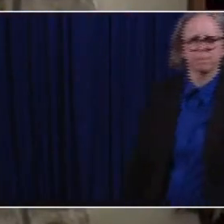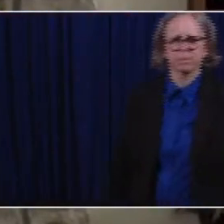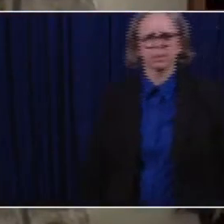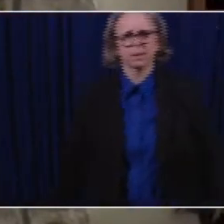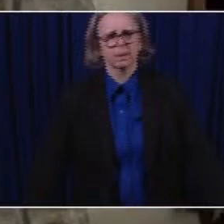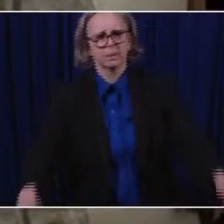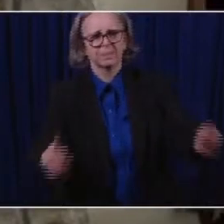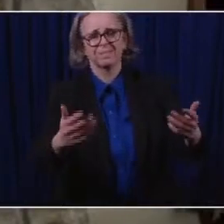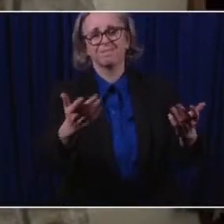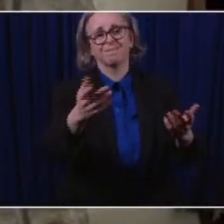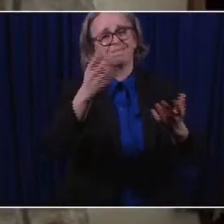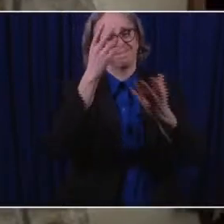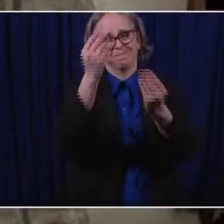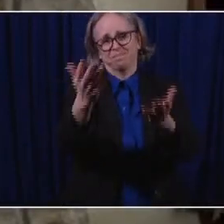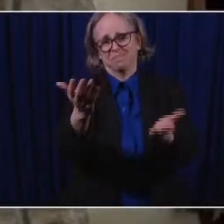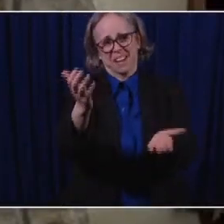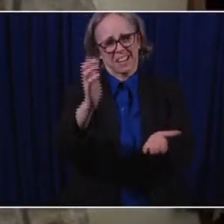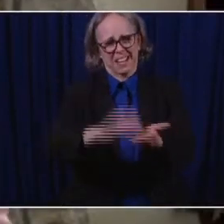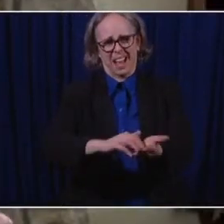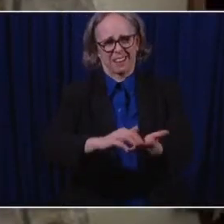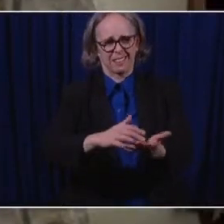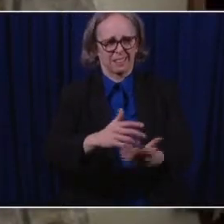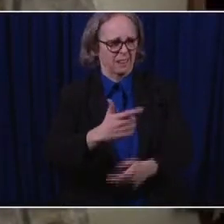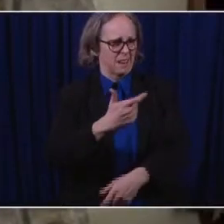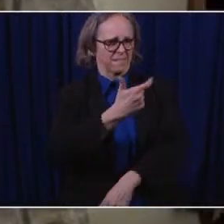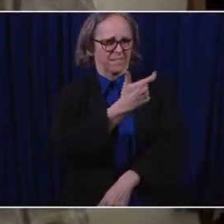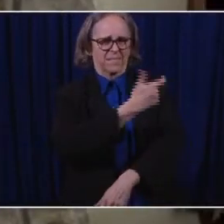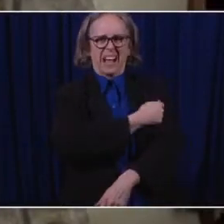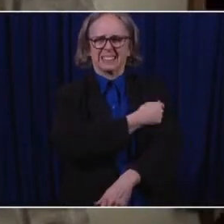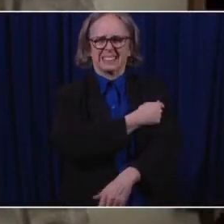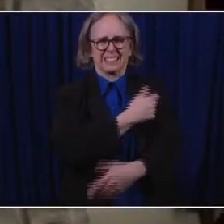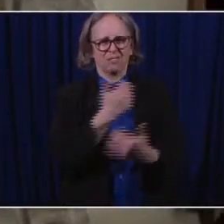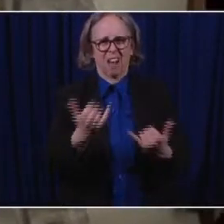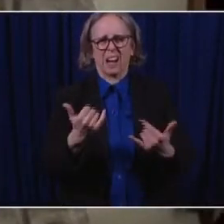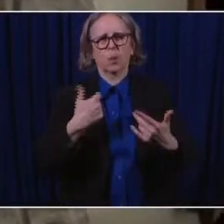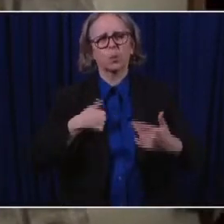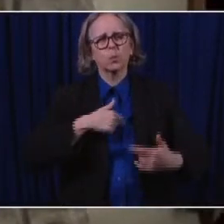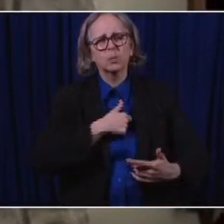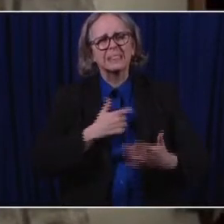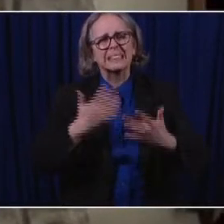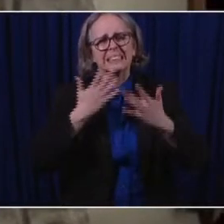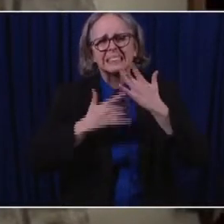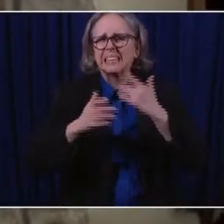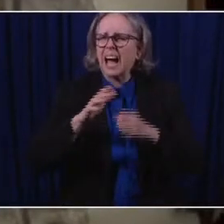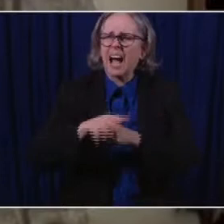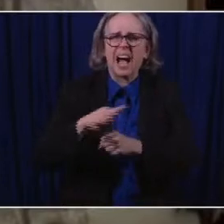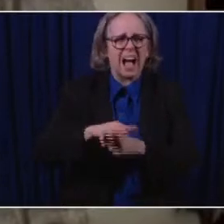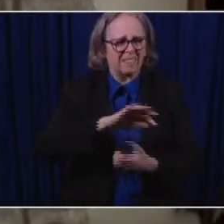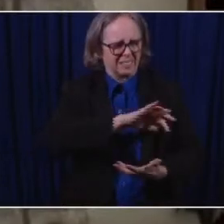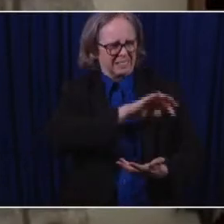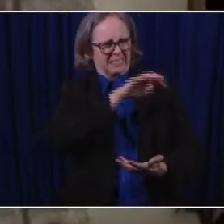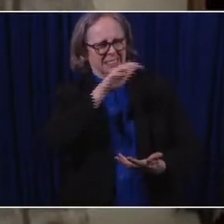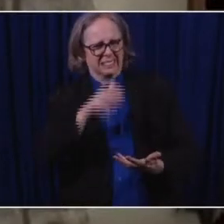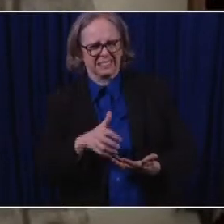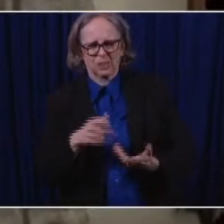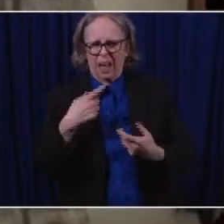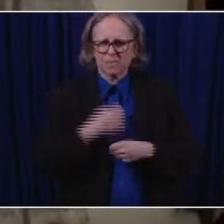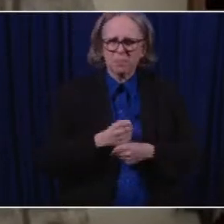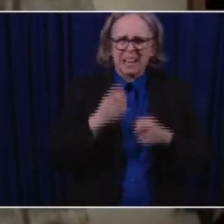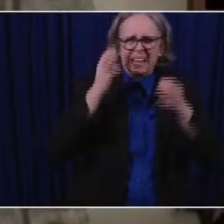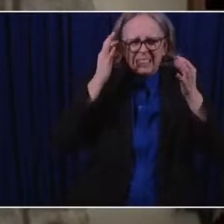We've laid out a schedule. It's a very aggressive schedule to vaccinate every school teacher, every